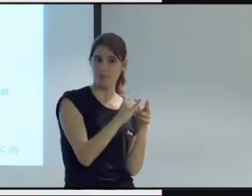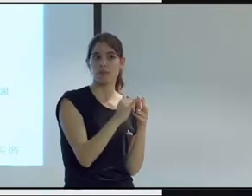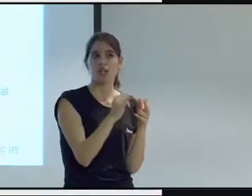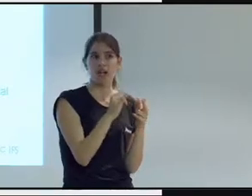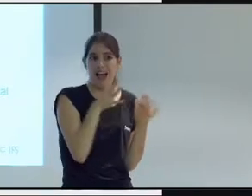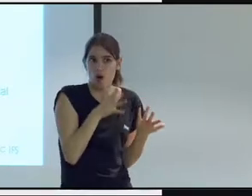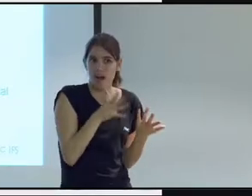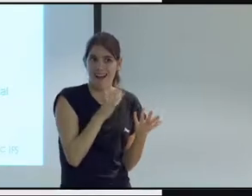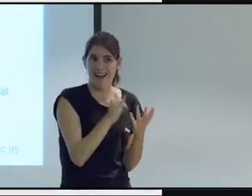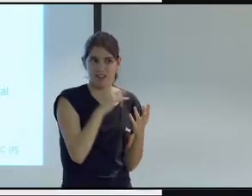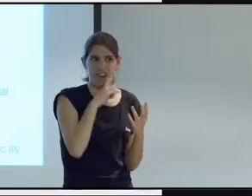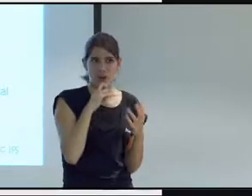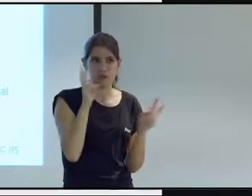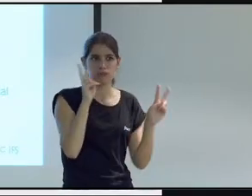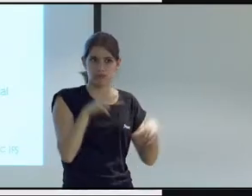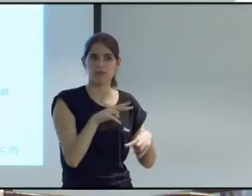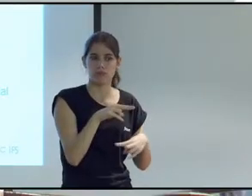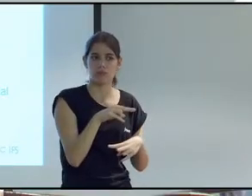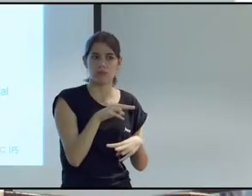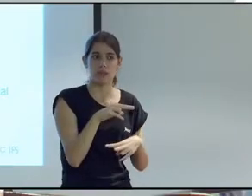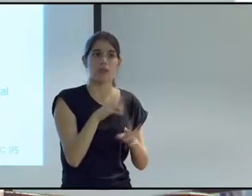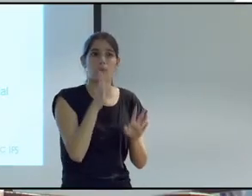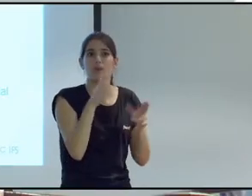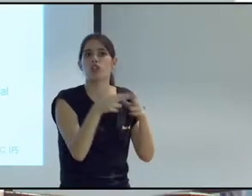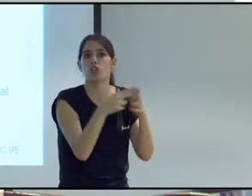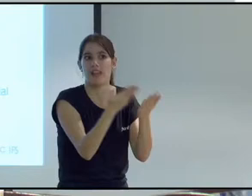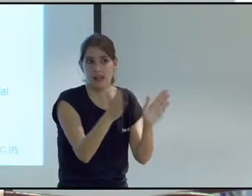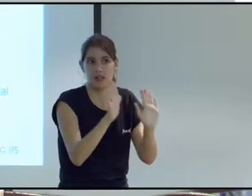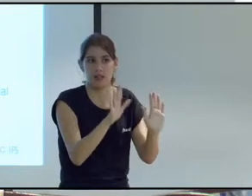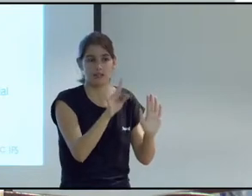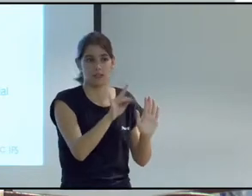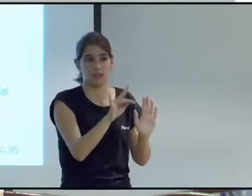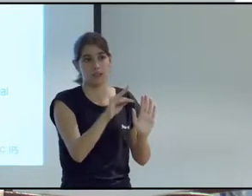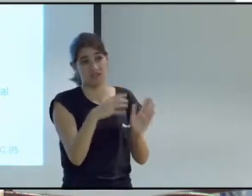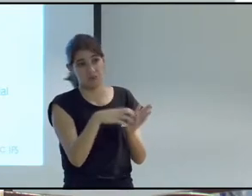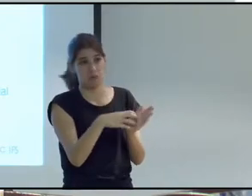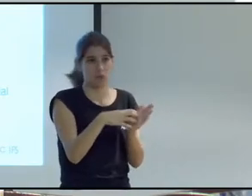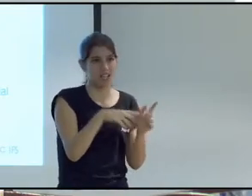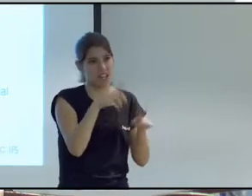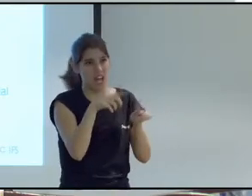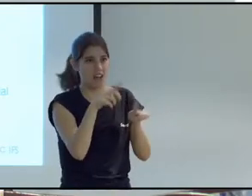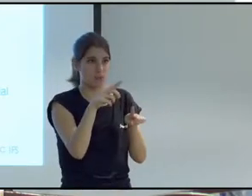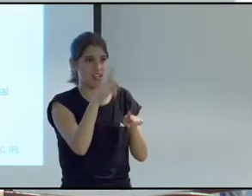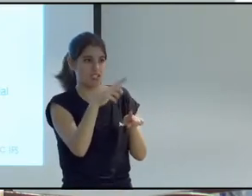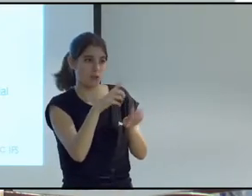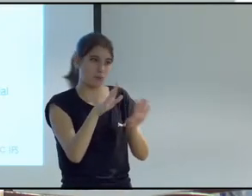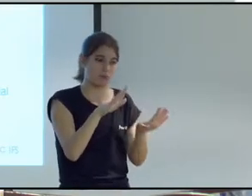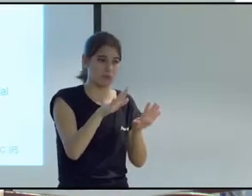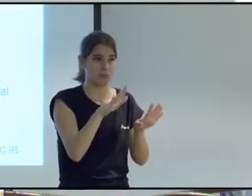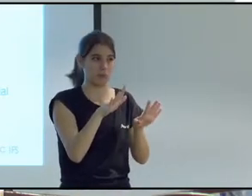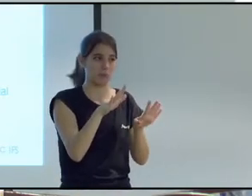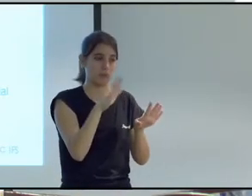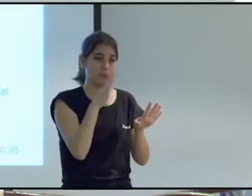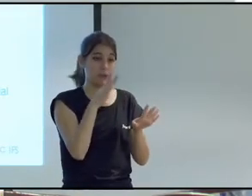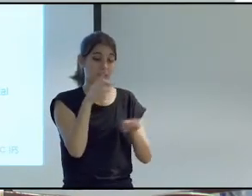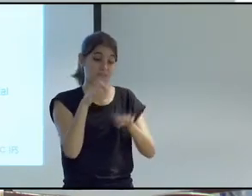valuable. And they are assessed in social terms, although I have my my doubts